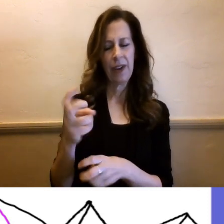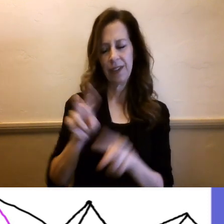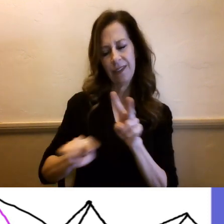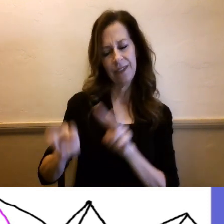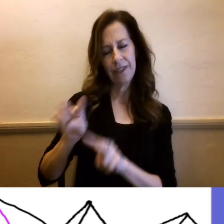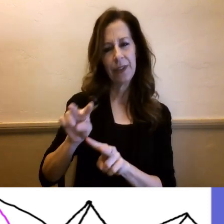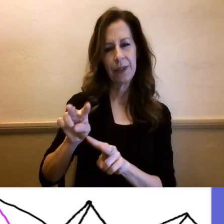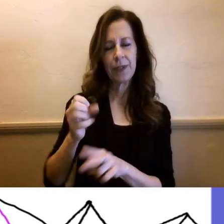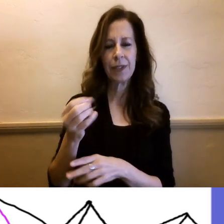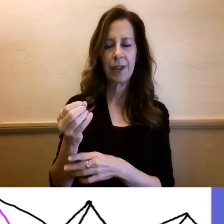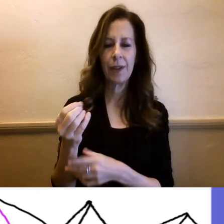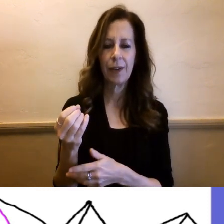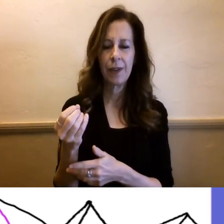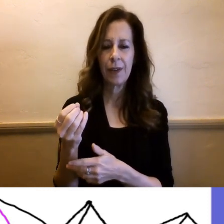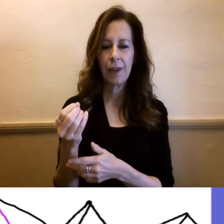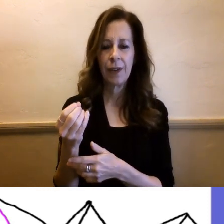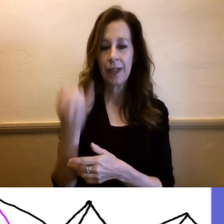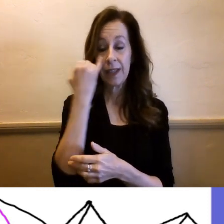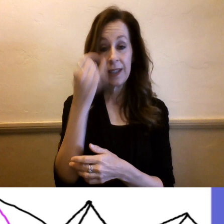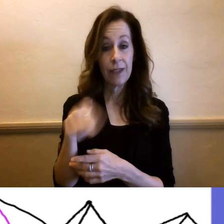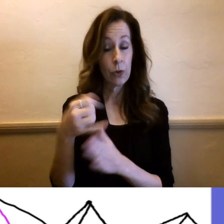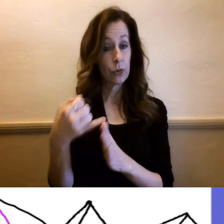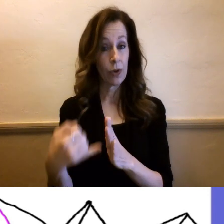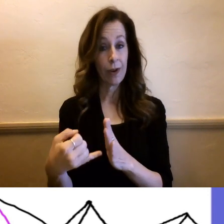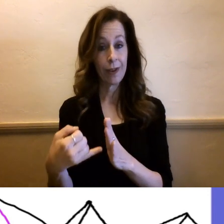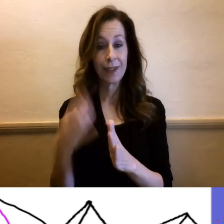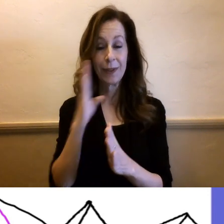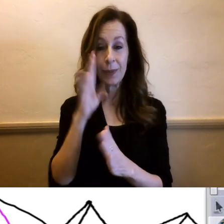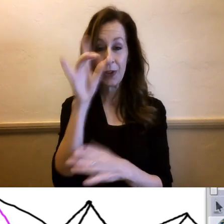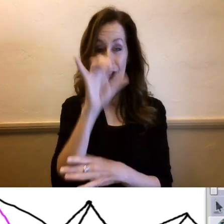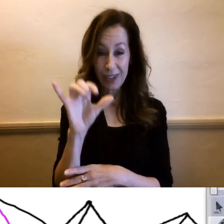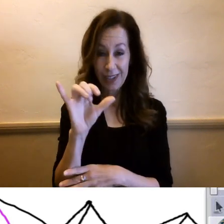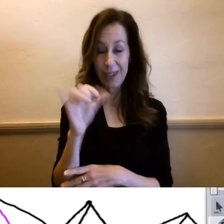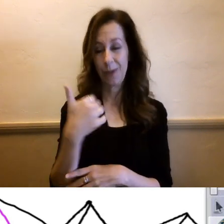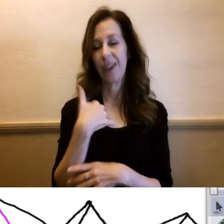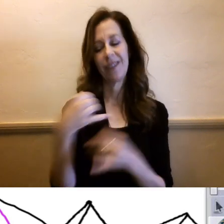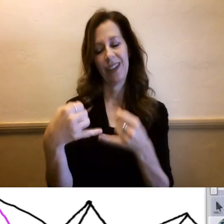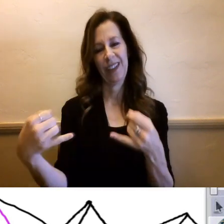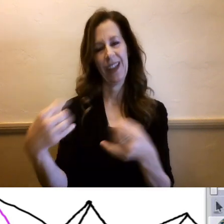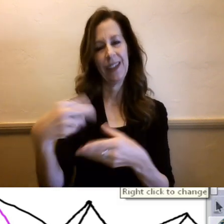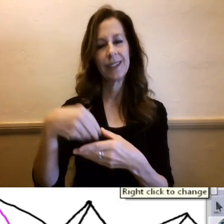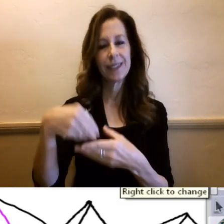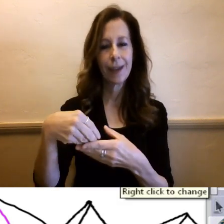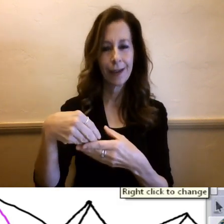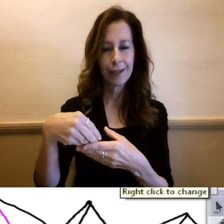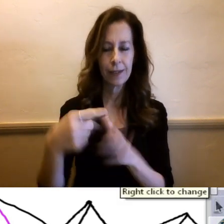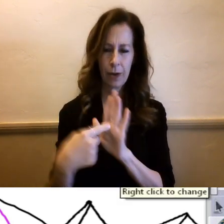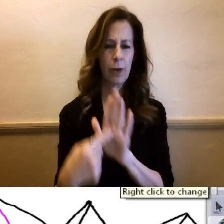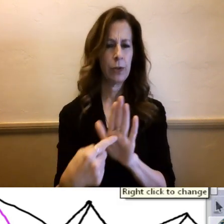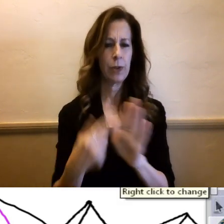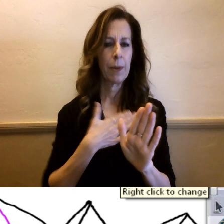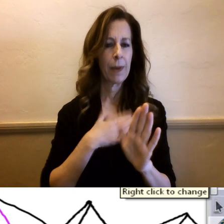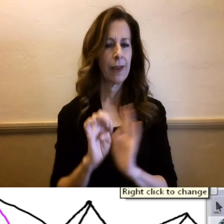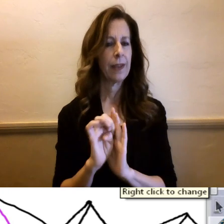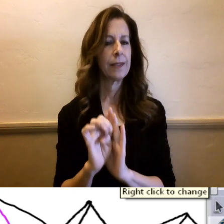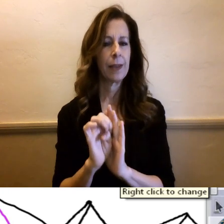kind of makes it hard to view. So when we're drawing it, of course, it's going to look like it has the lines in it. So let me show you